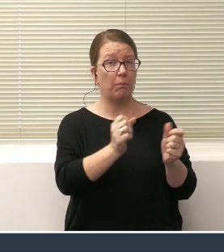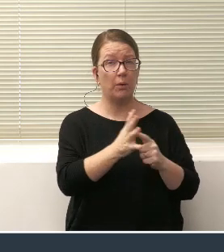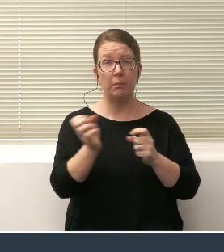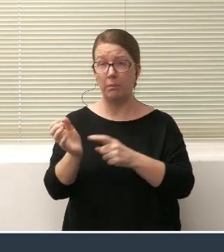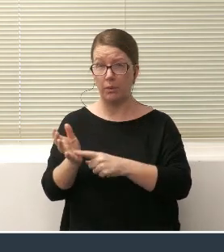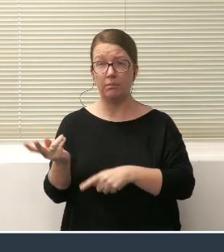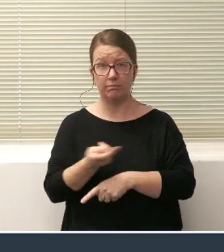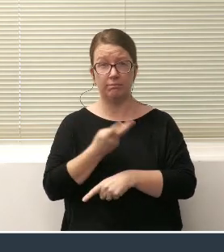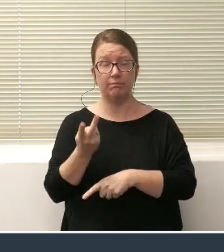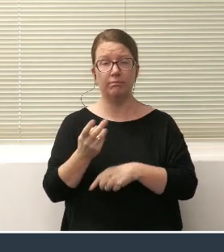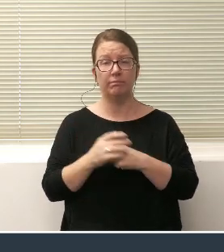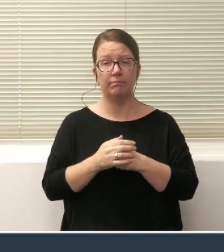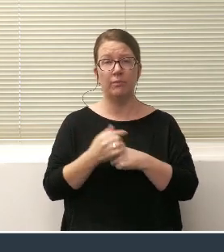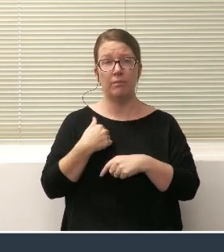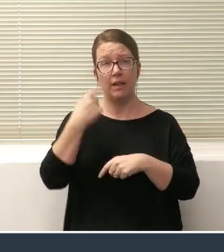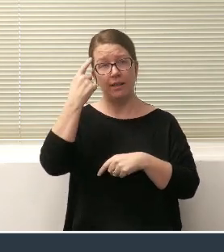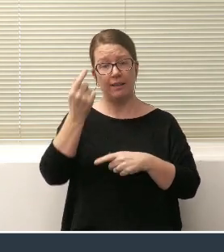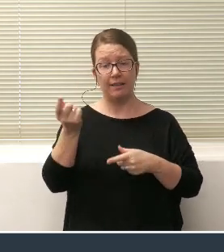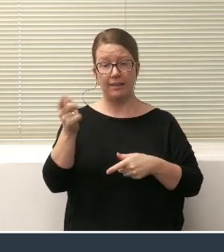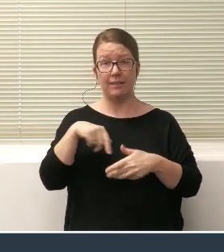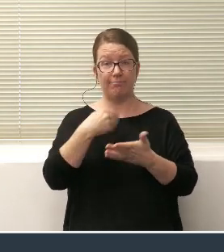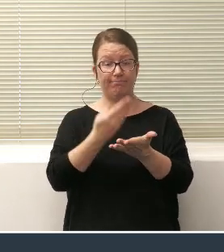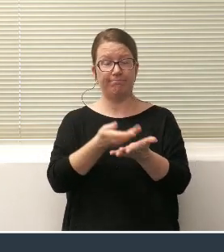us today